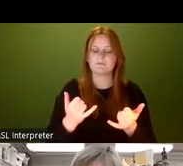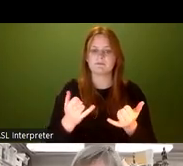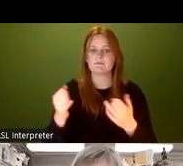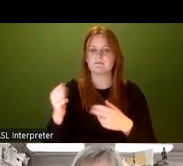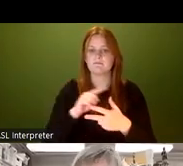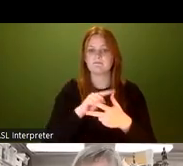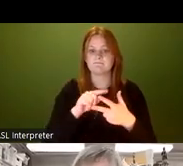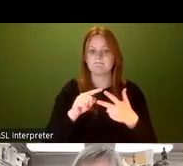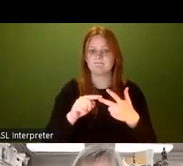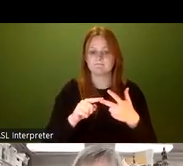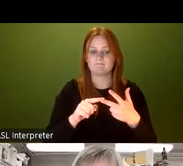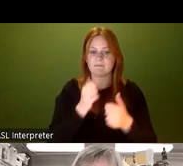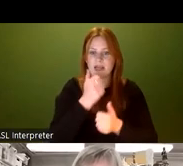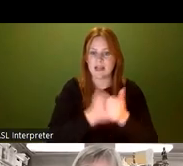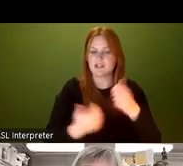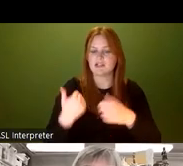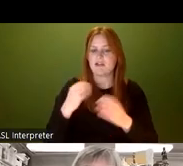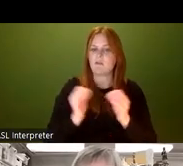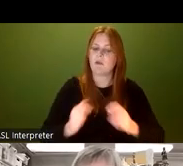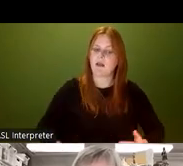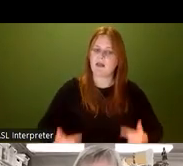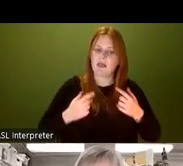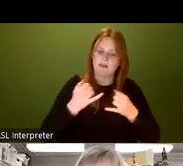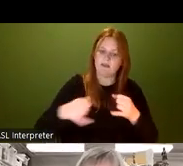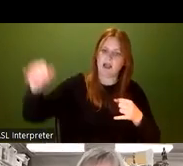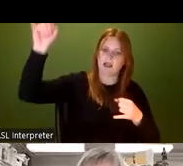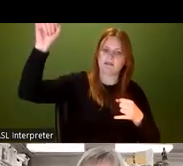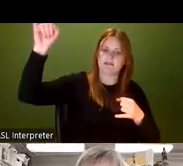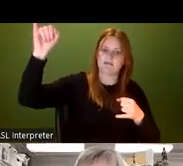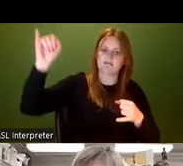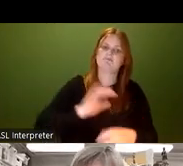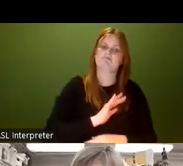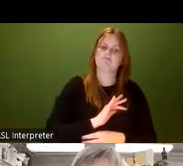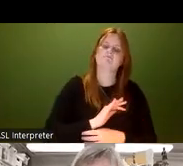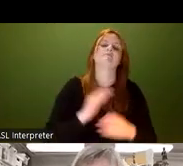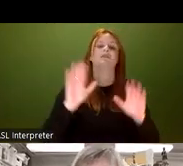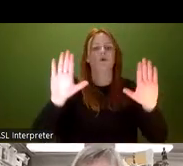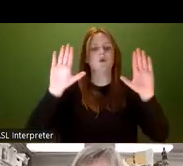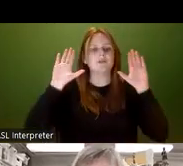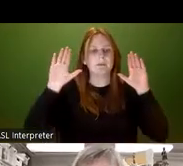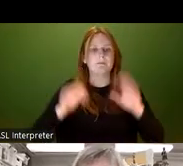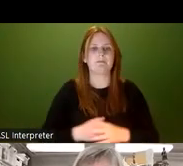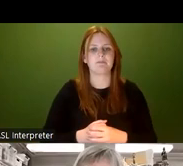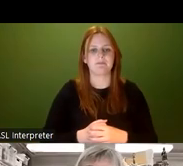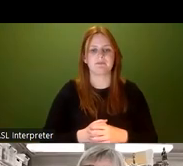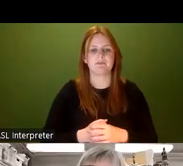kind of lifeline emerging from them. Close up.